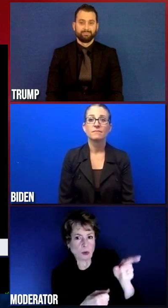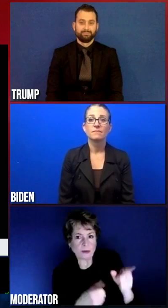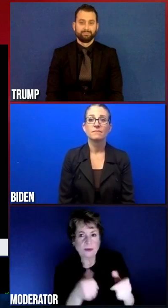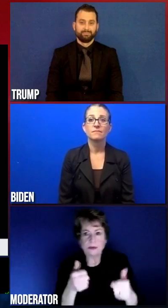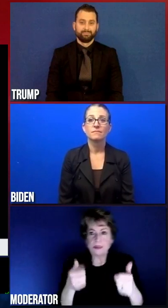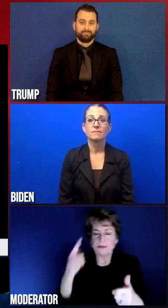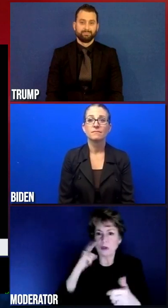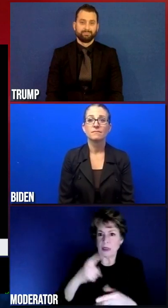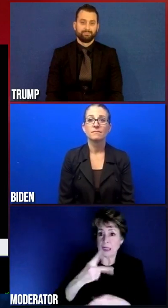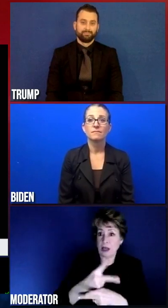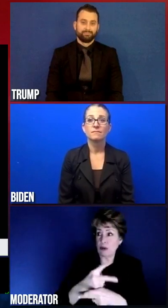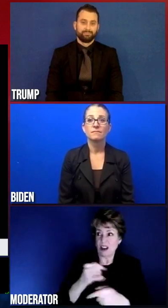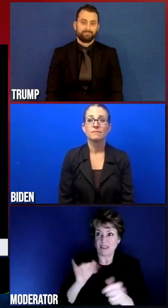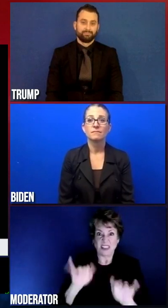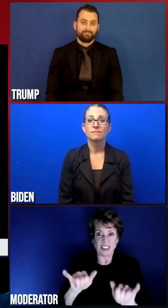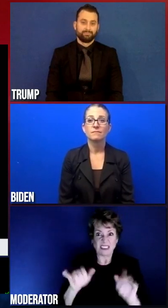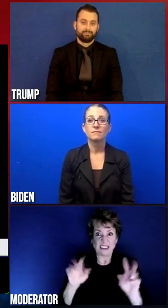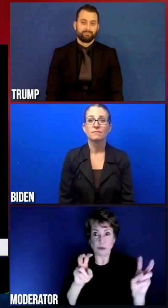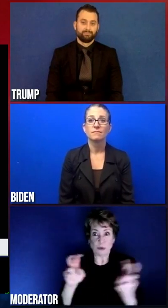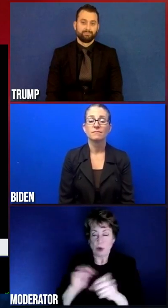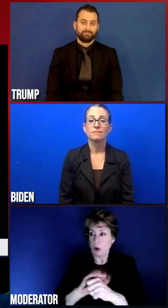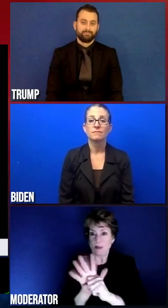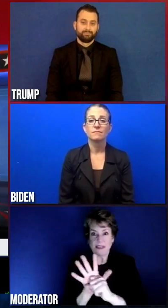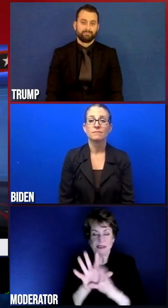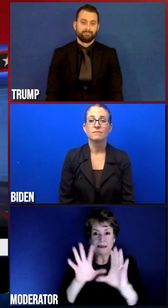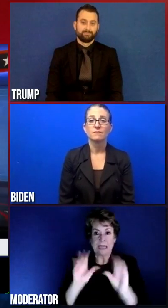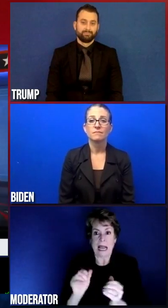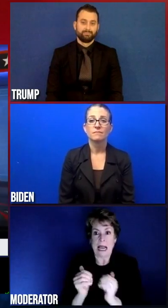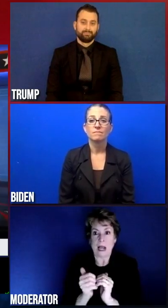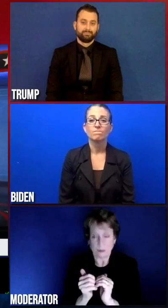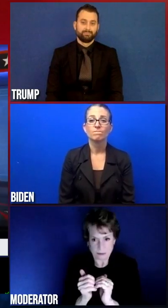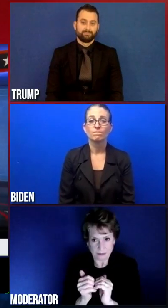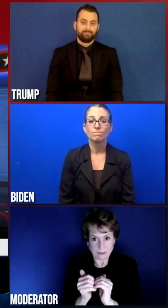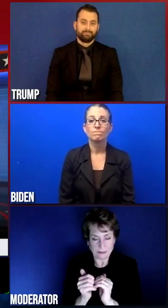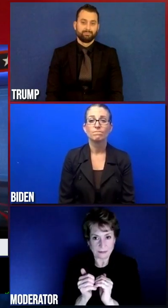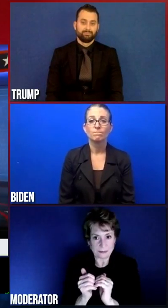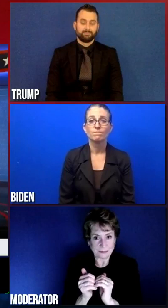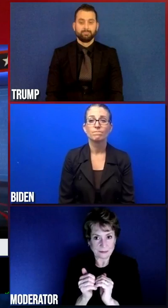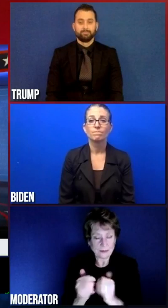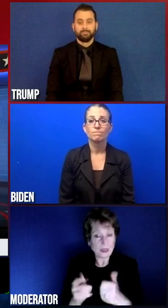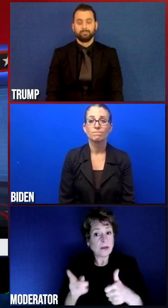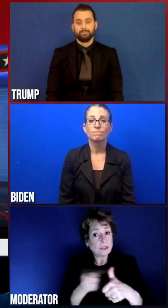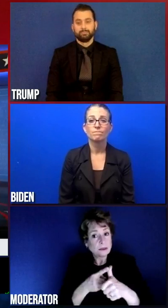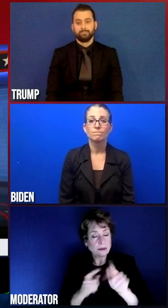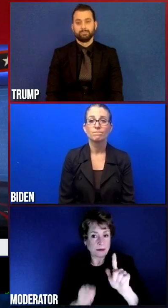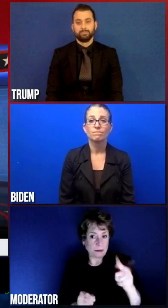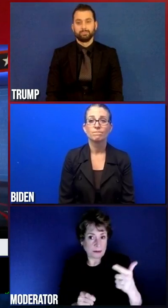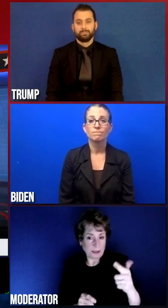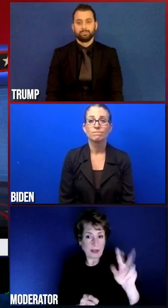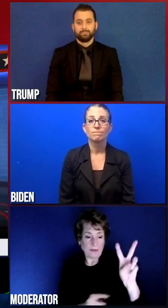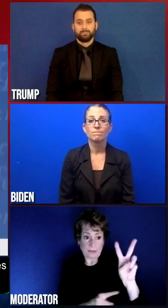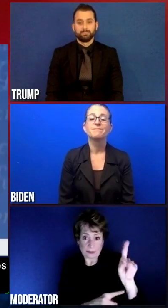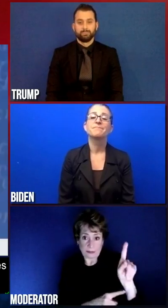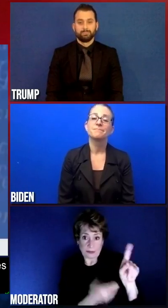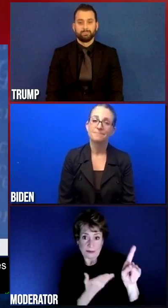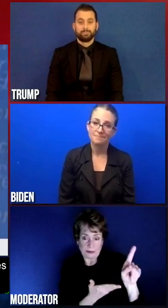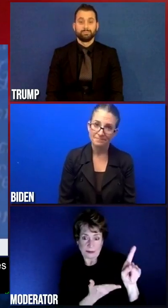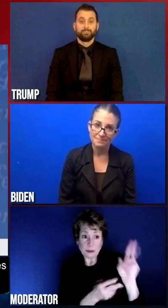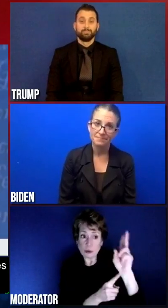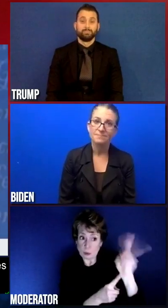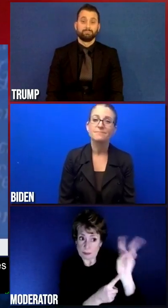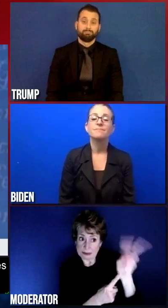crisis going forward? In this case, the question goes to you first, sir. 2 minutes uninterrupted. Good luck.